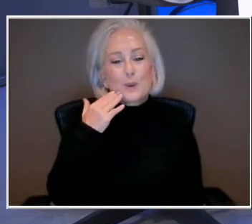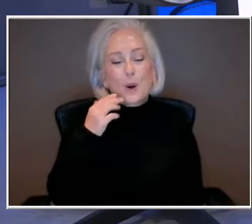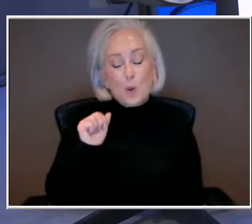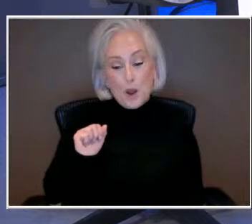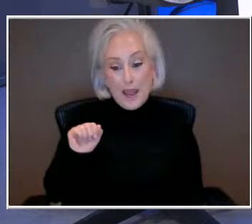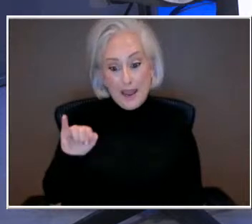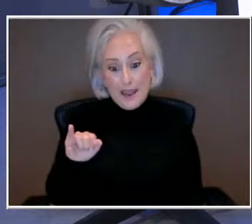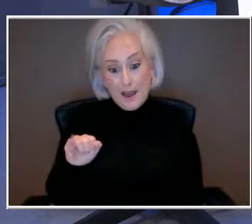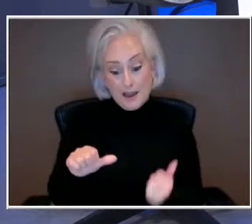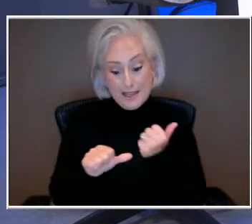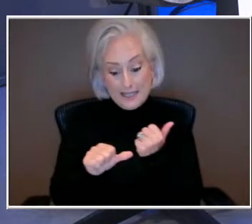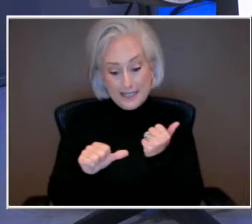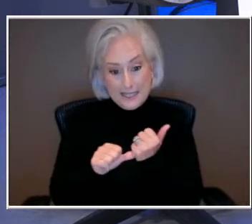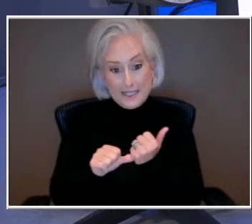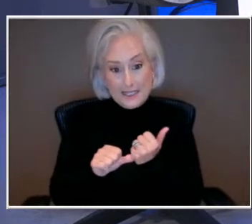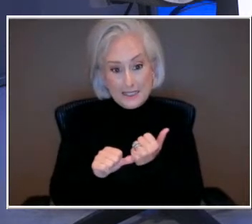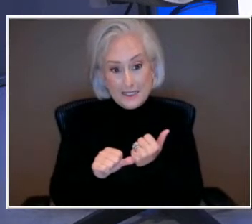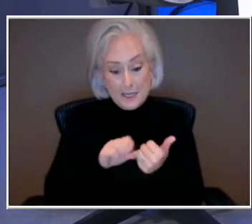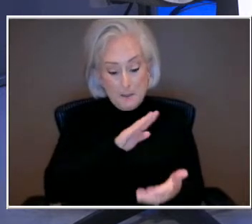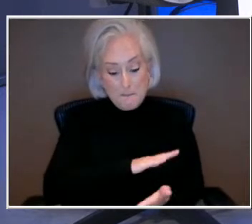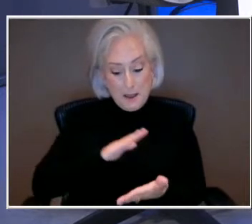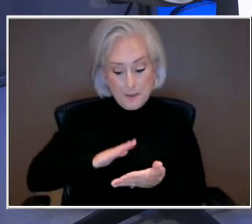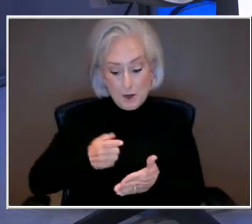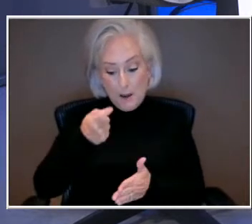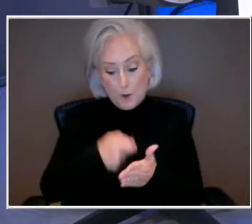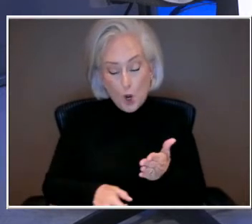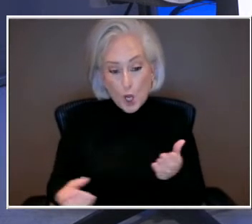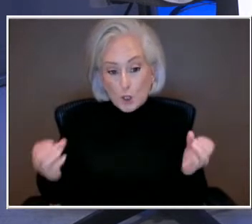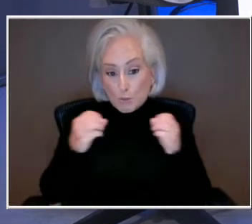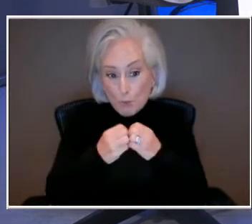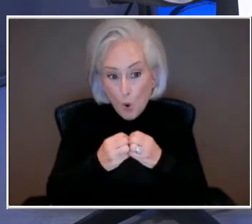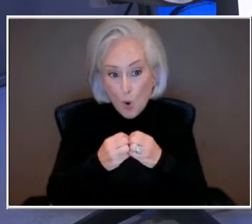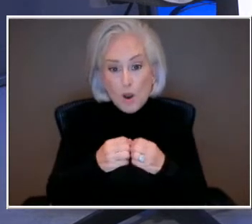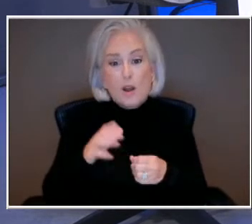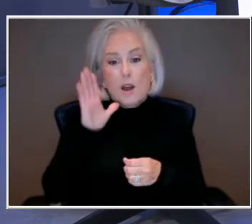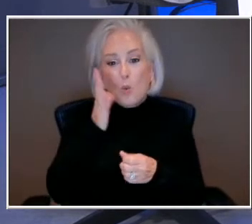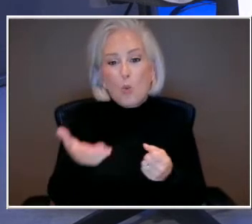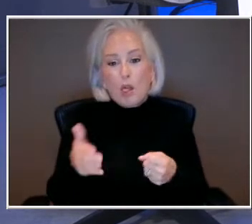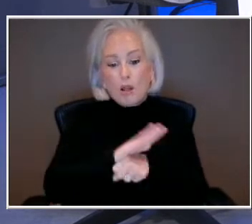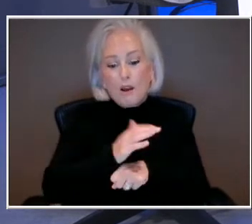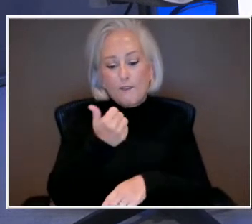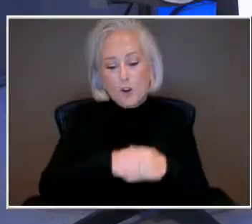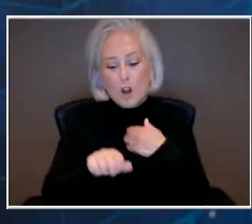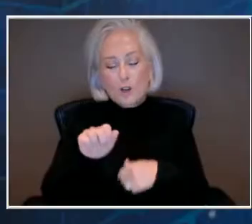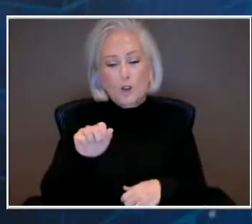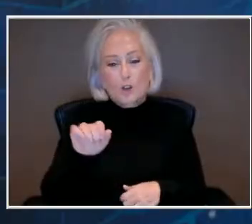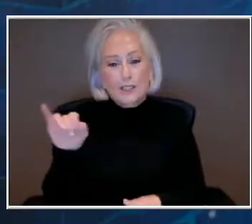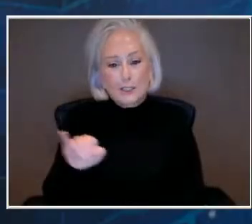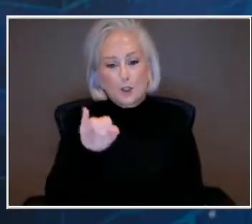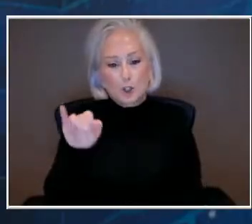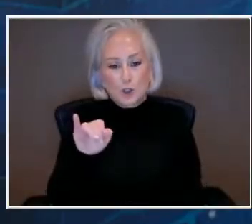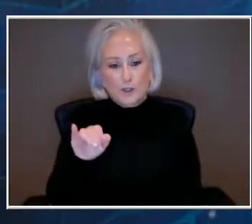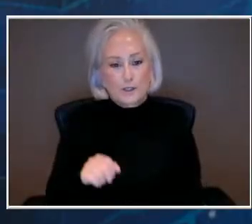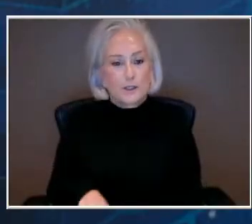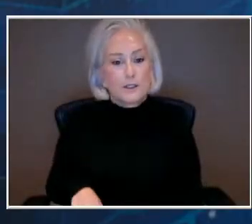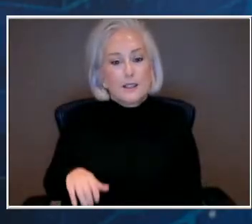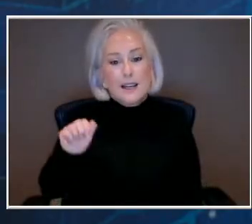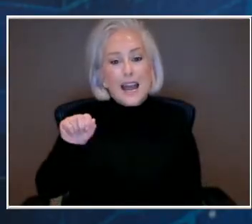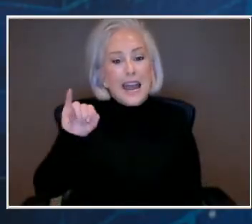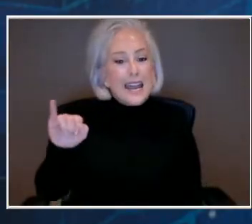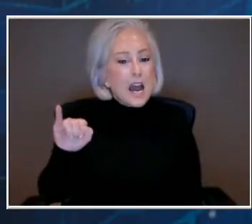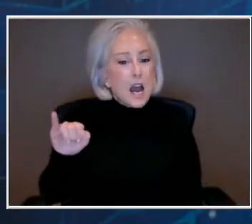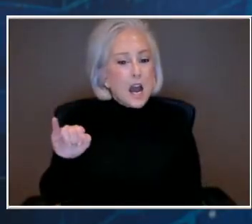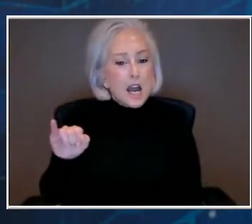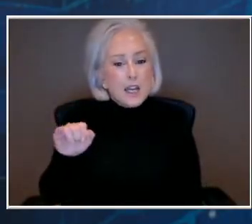cost extra and if they're covered by insurance. AI software tools at KU, we do not charge for these tools.